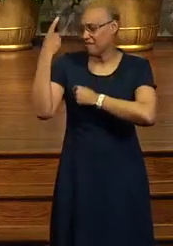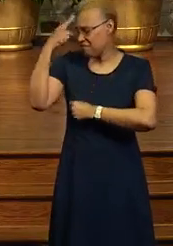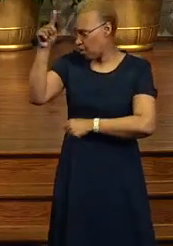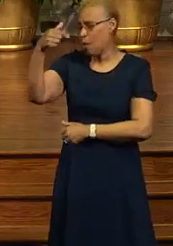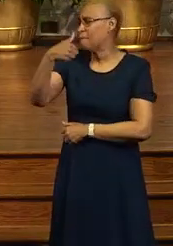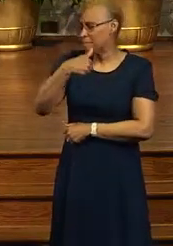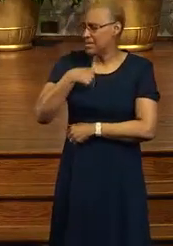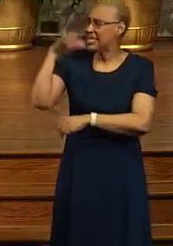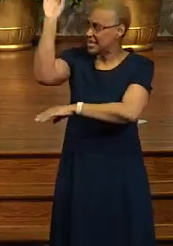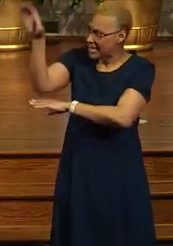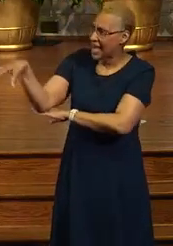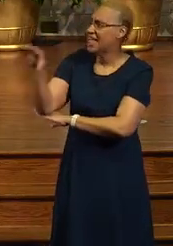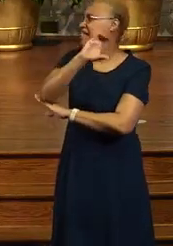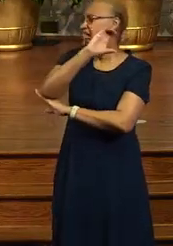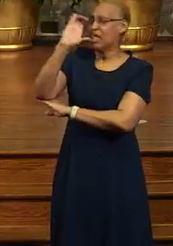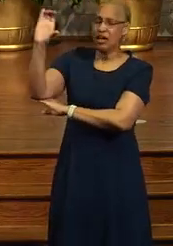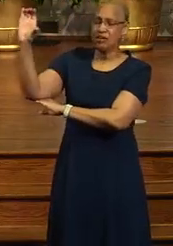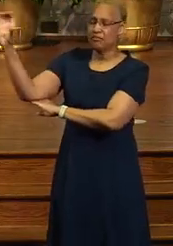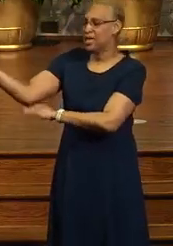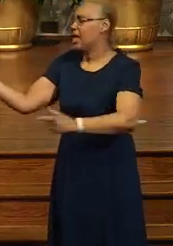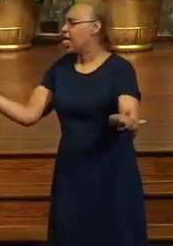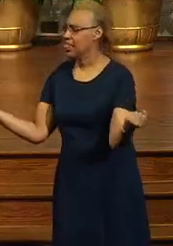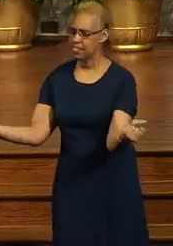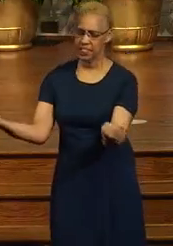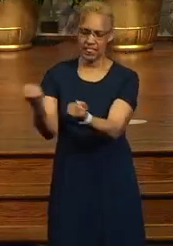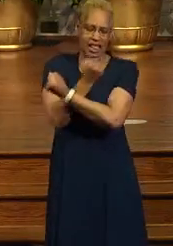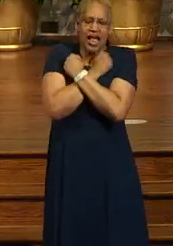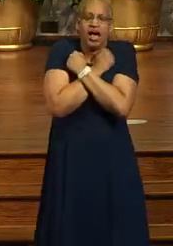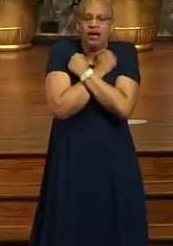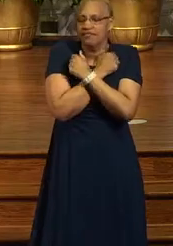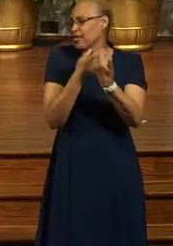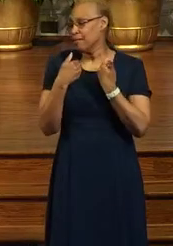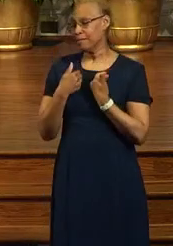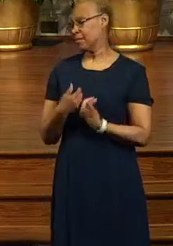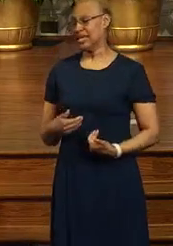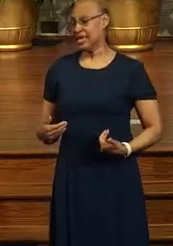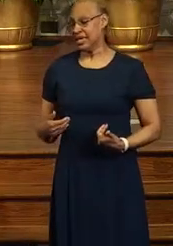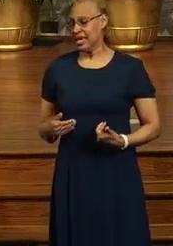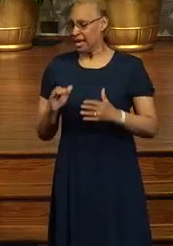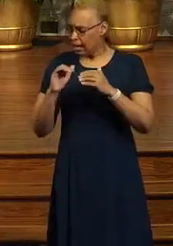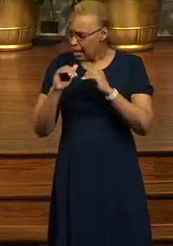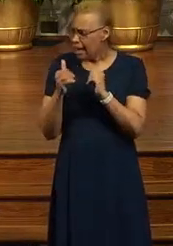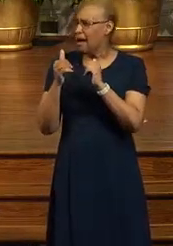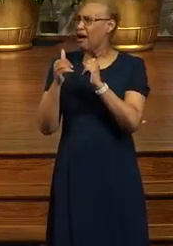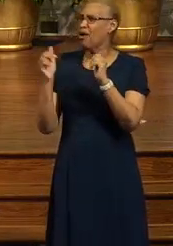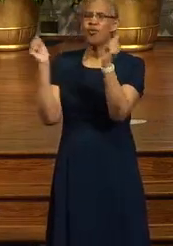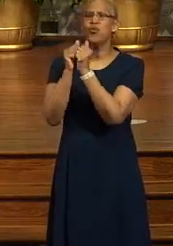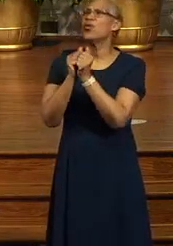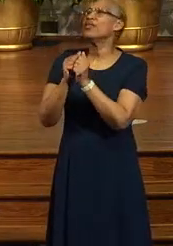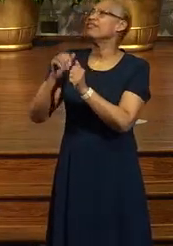Calvary and loved me with a